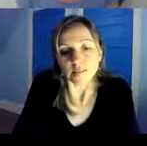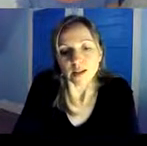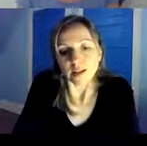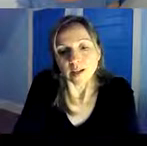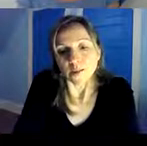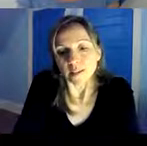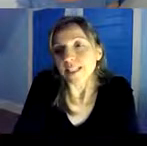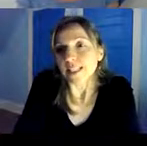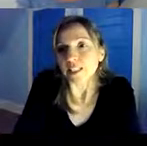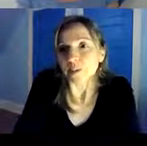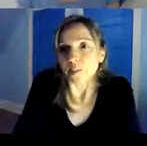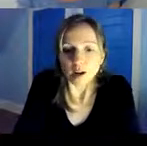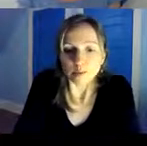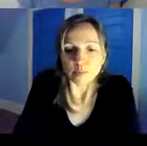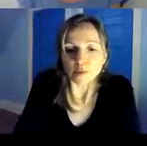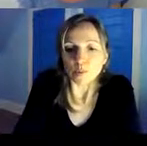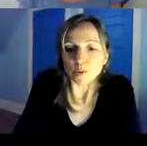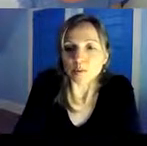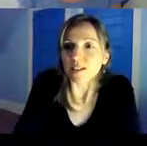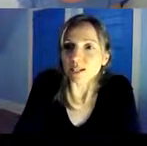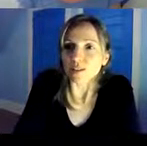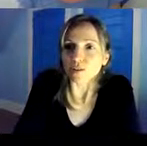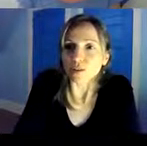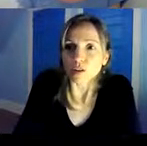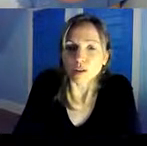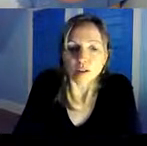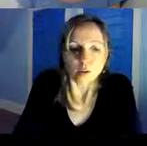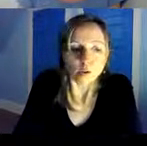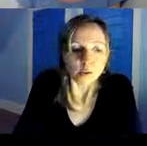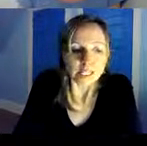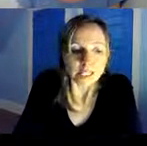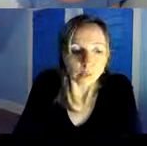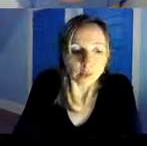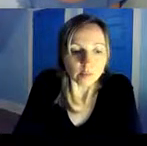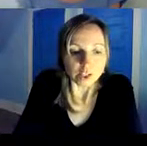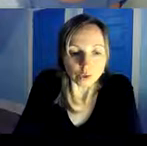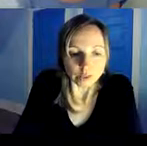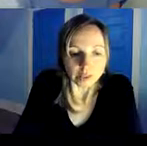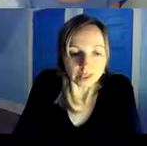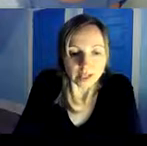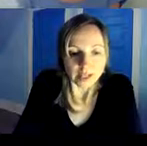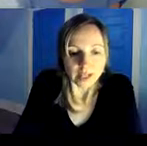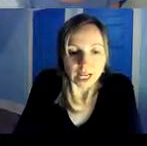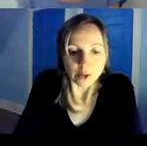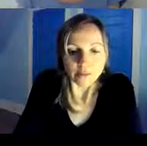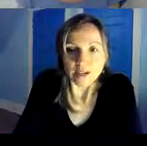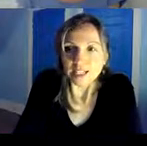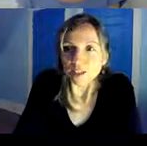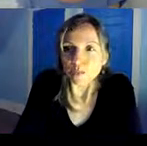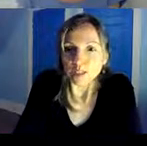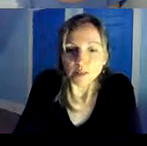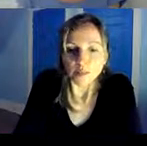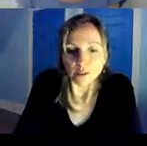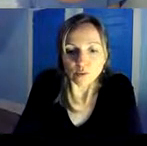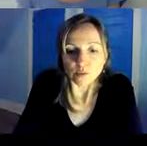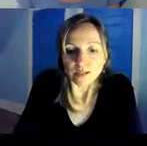vegetatively, and they're less likely to be a problem if you put them in containers or if you're in a city away from natural areas. However, I still